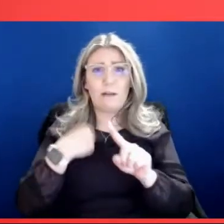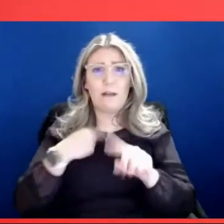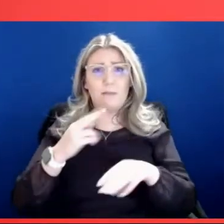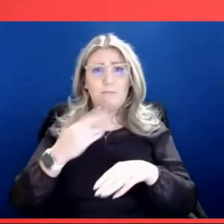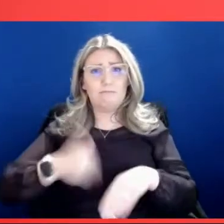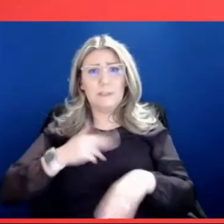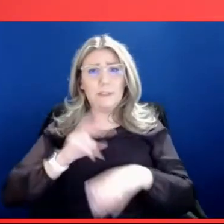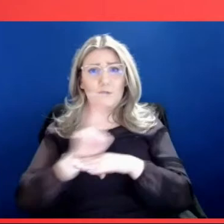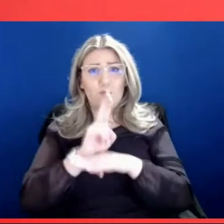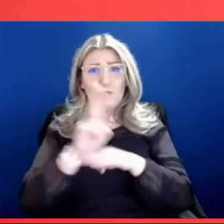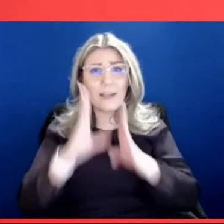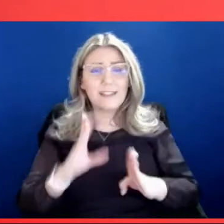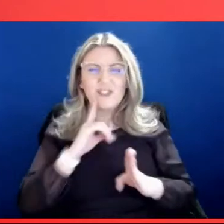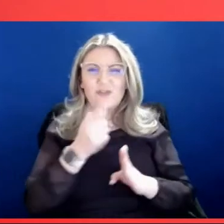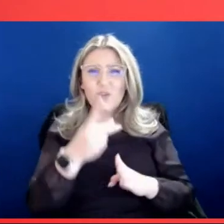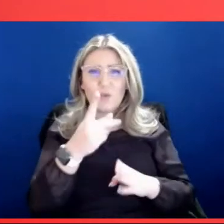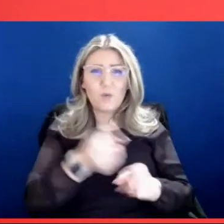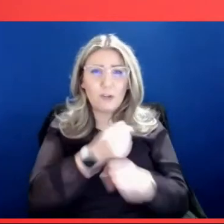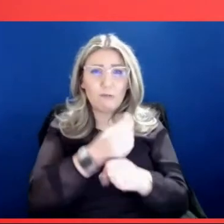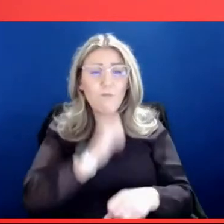me. I